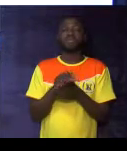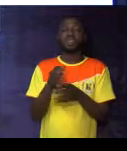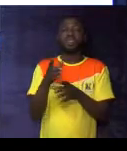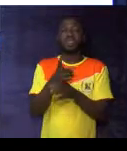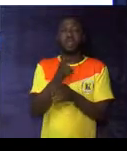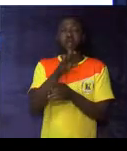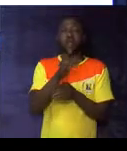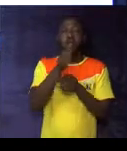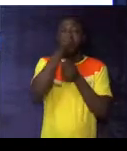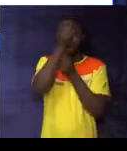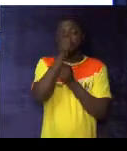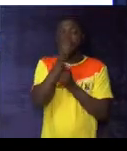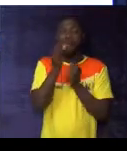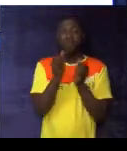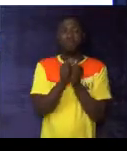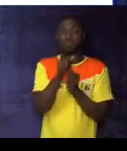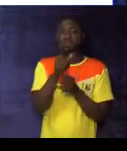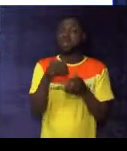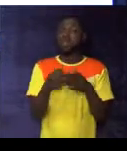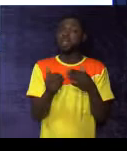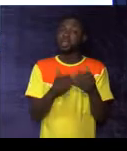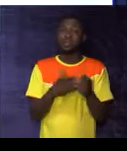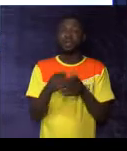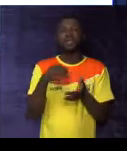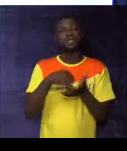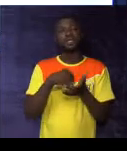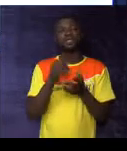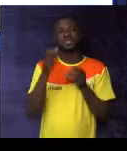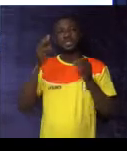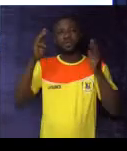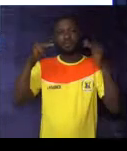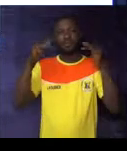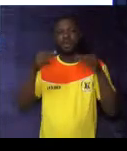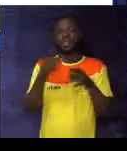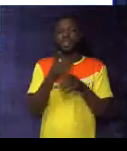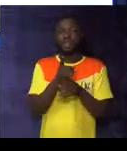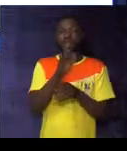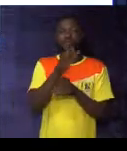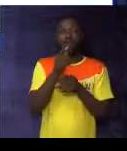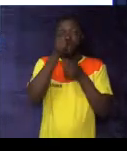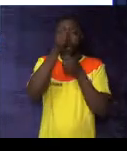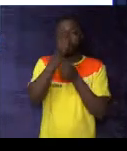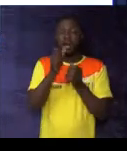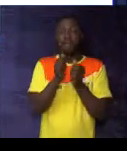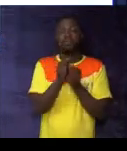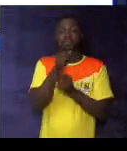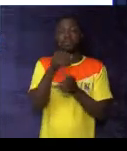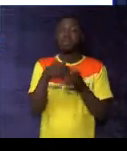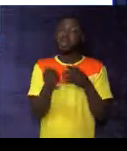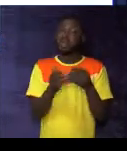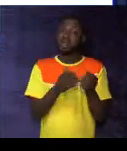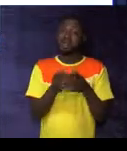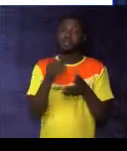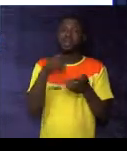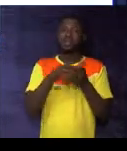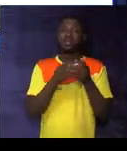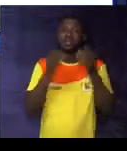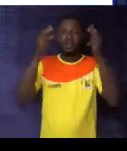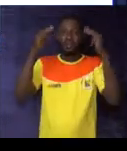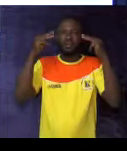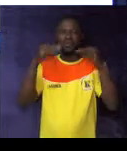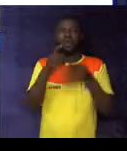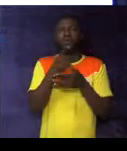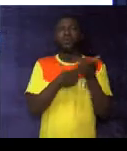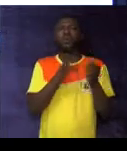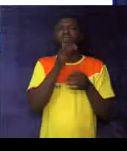Take your umbrella with you in case it rains. Take your umbrella with you in case